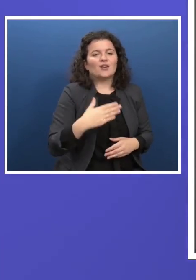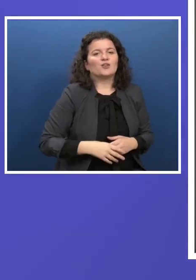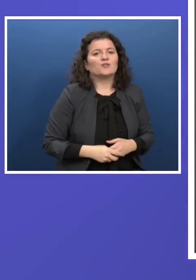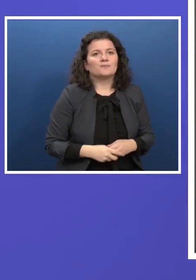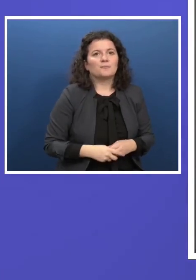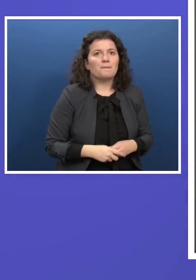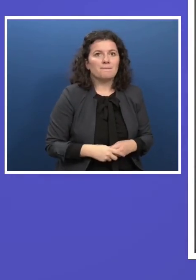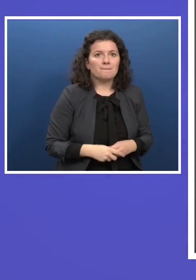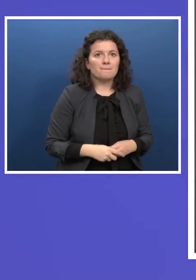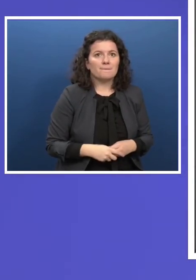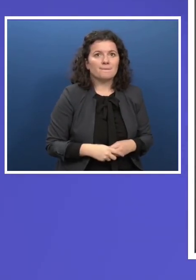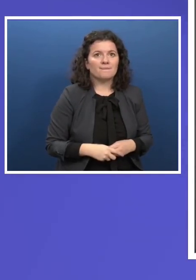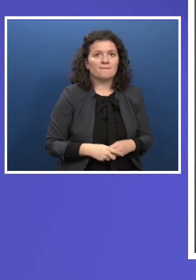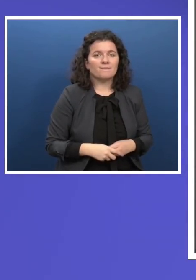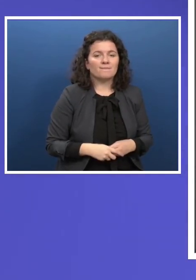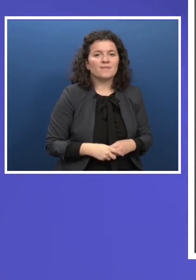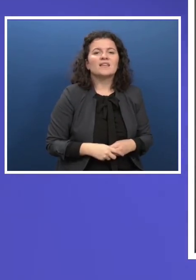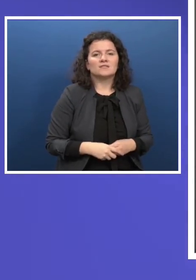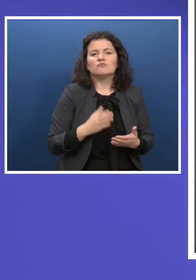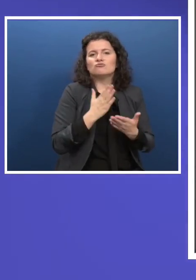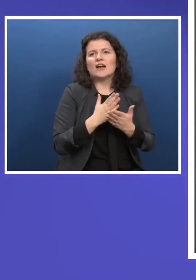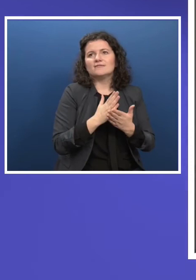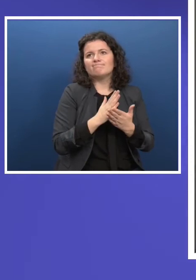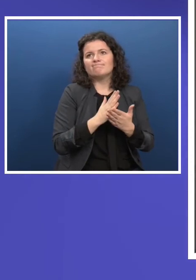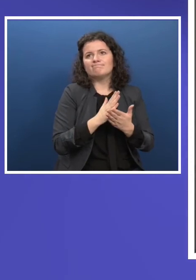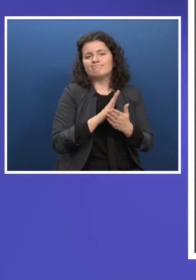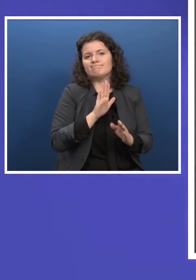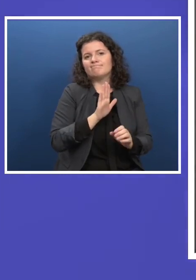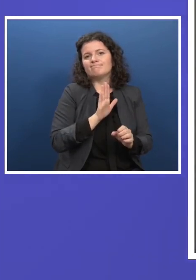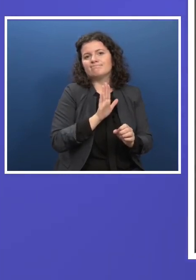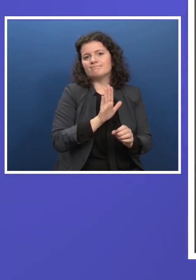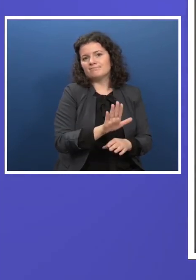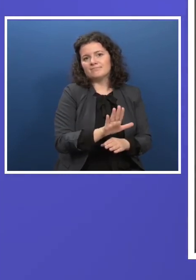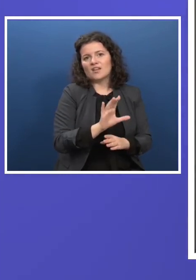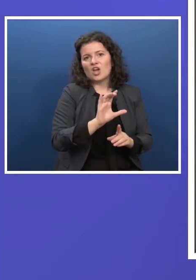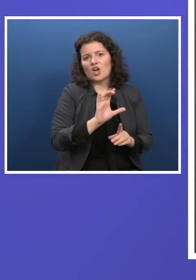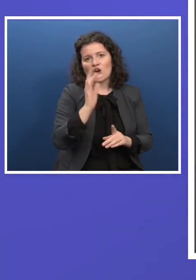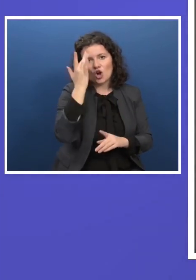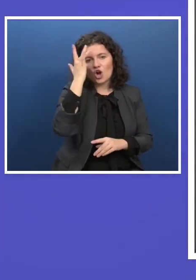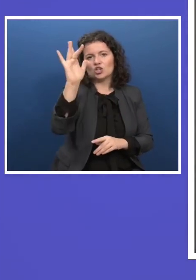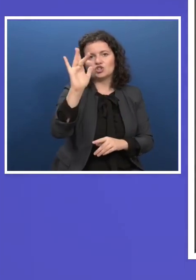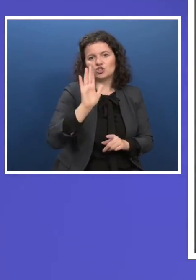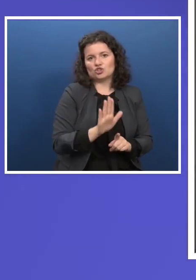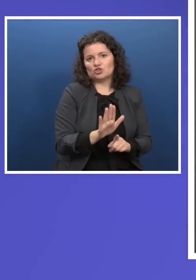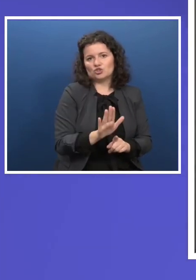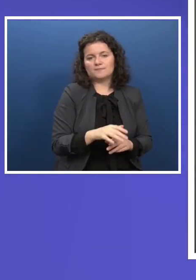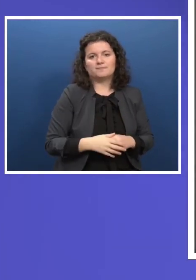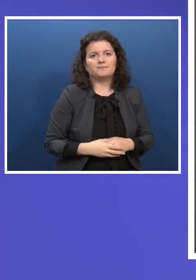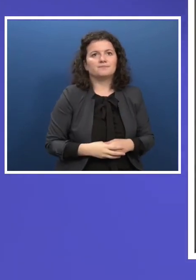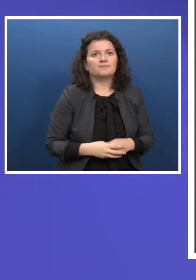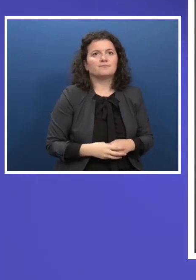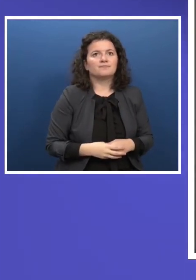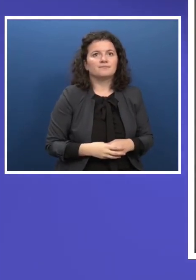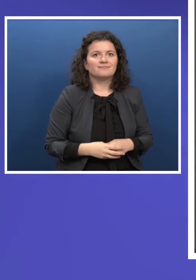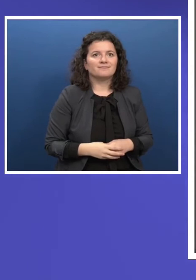it's about cultures, and of course, jump is not an easy. It's not as easy as